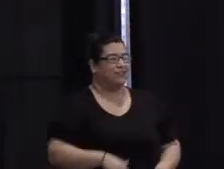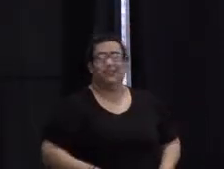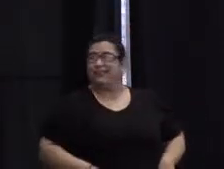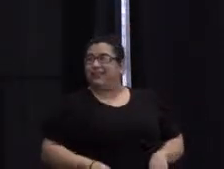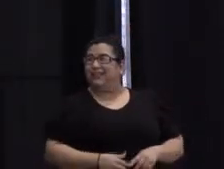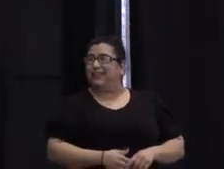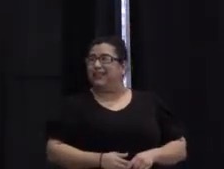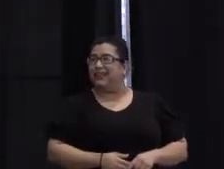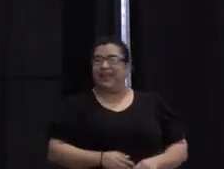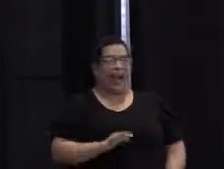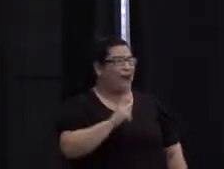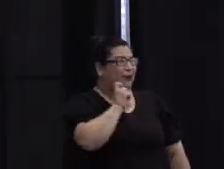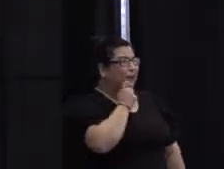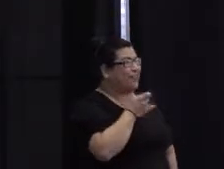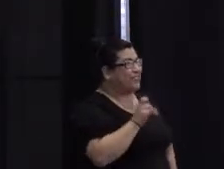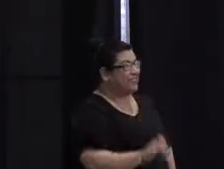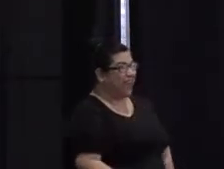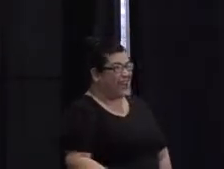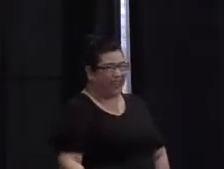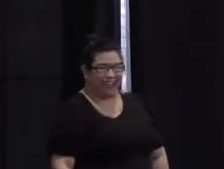There you go.